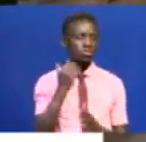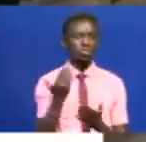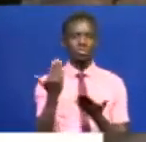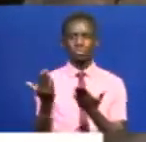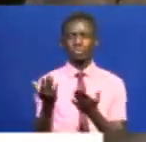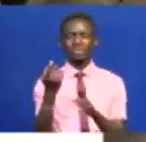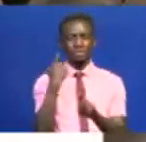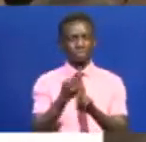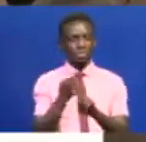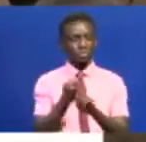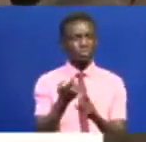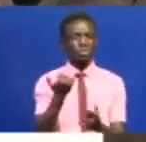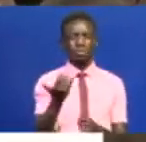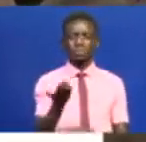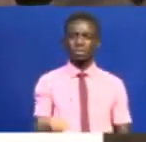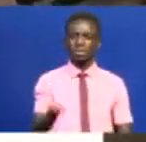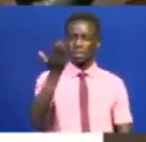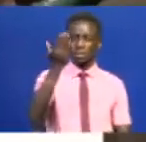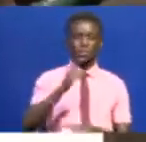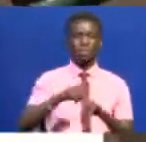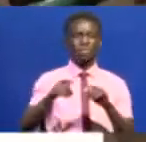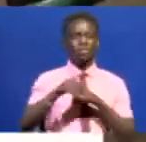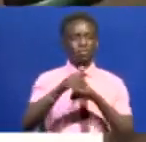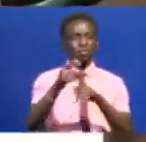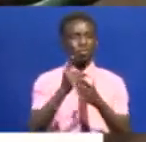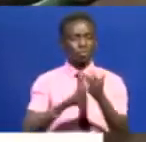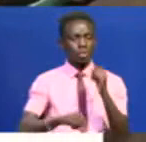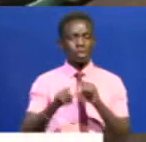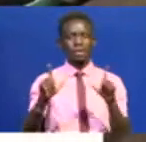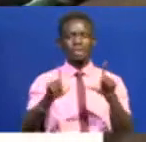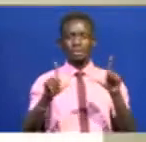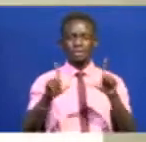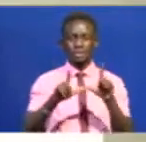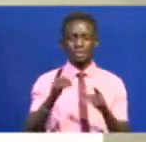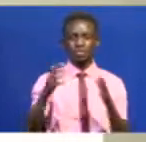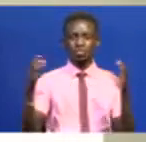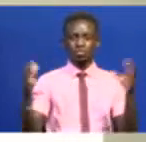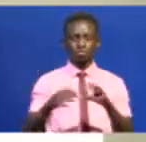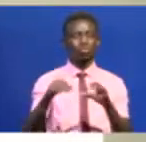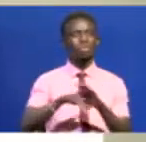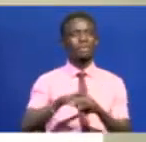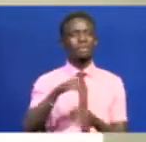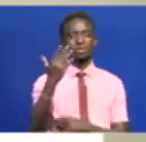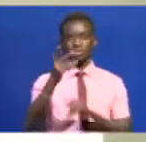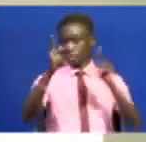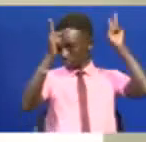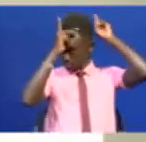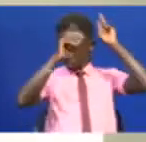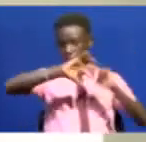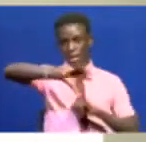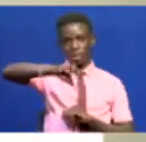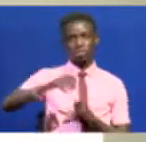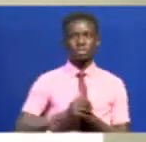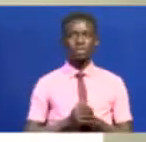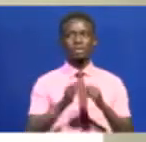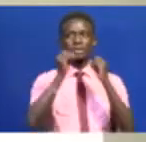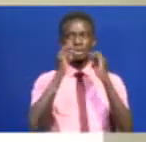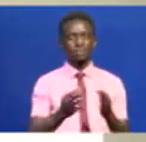at least according to licensed scrap metal dealers in Kakamega County. If you go the way it is